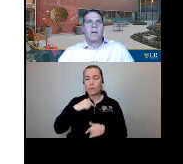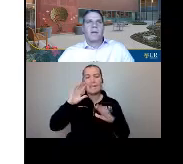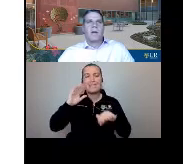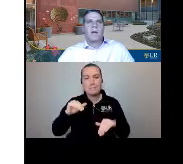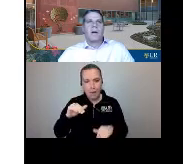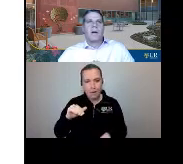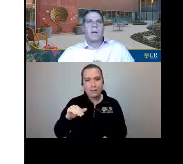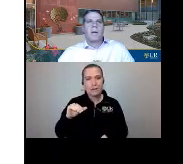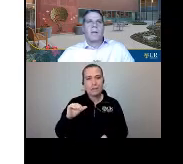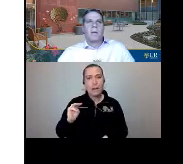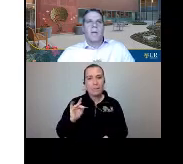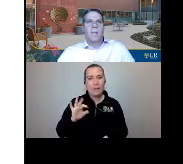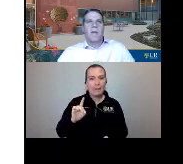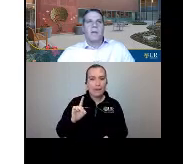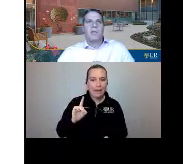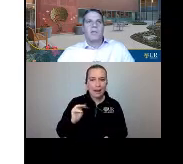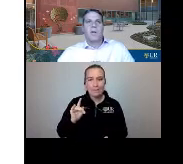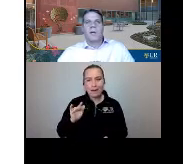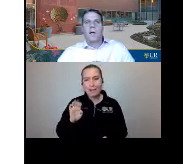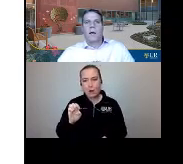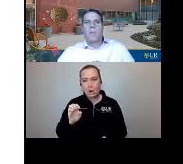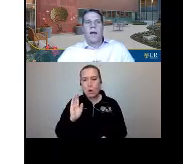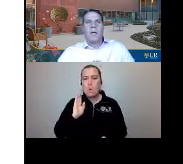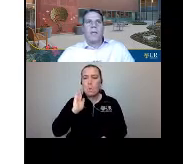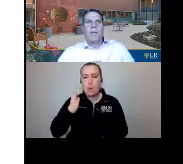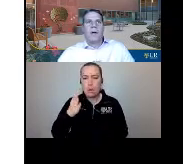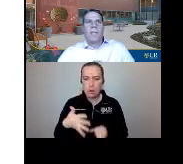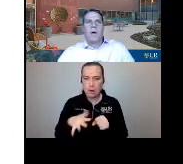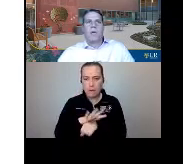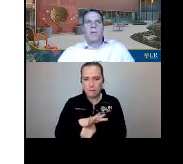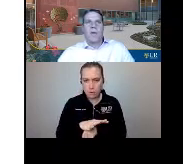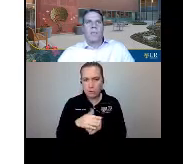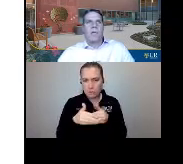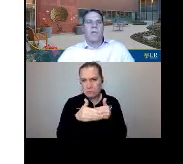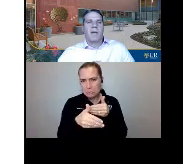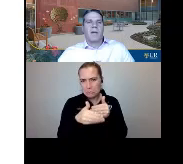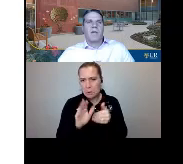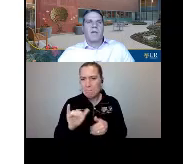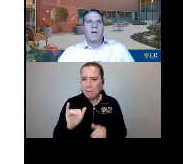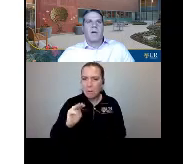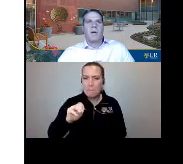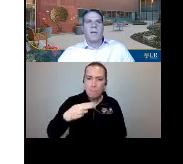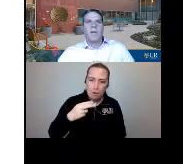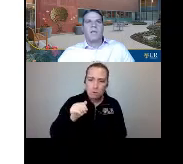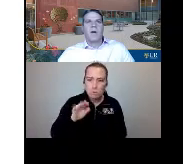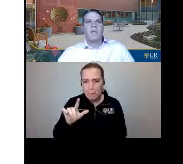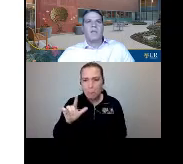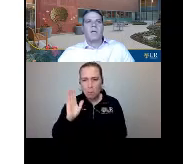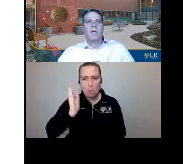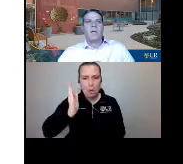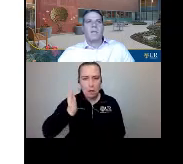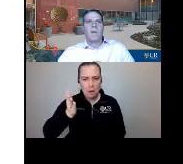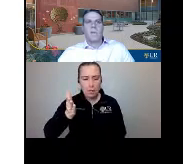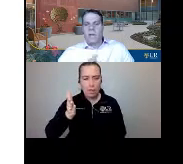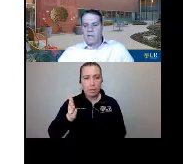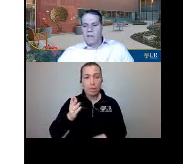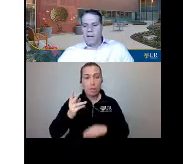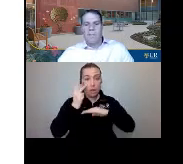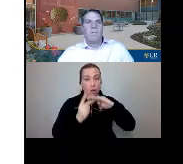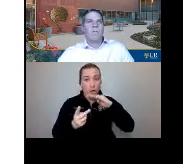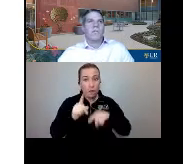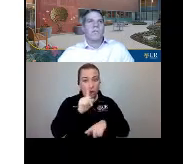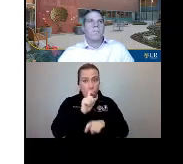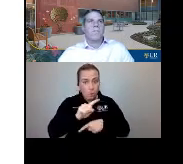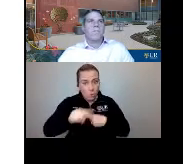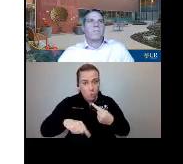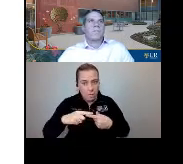this, the payment issue, probably by March or April of next year, although it's hard to anticipate when that's going to happen